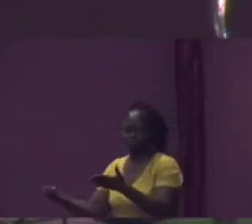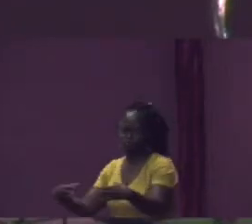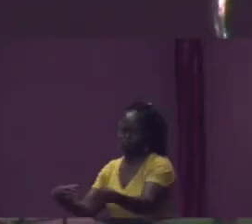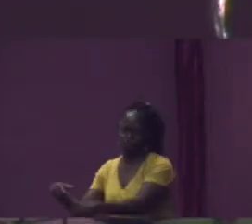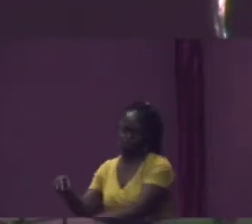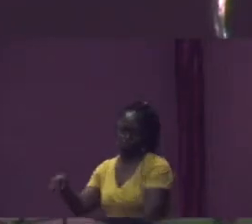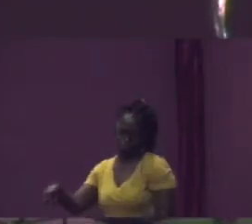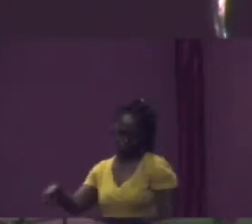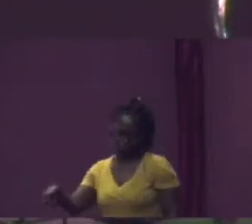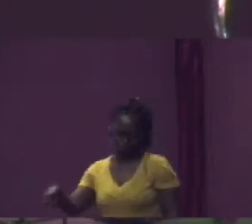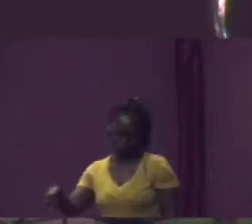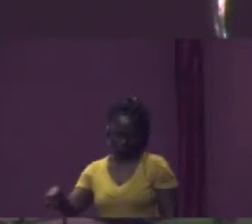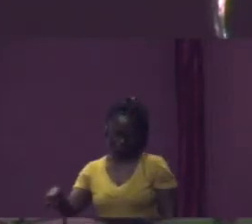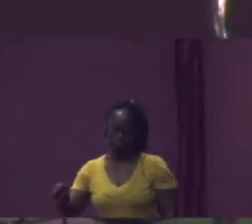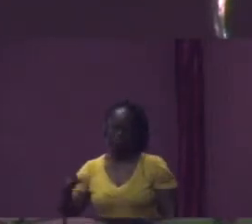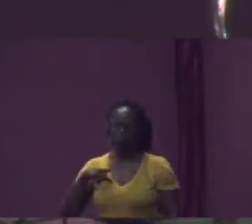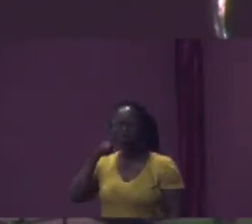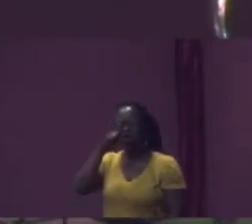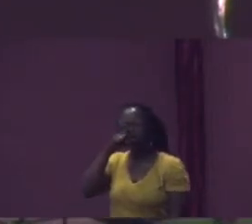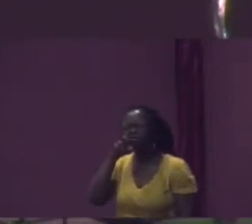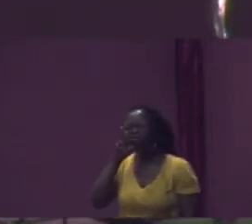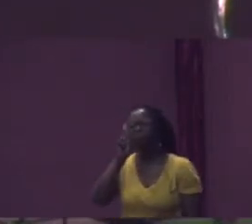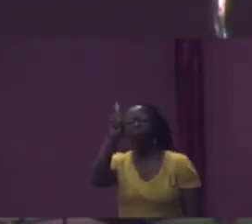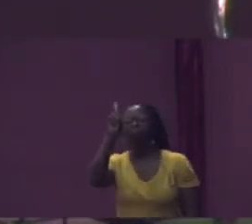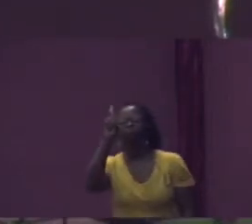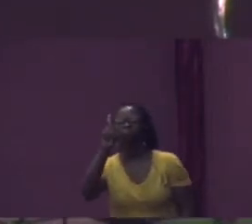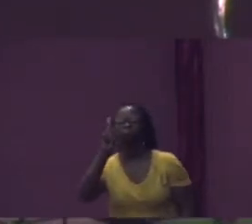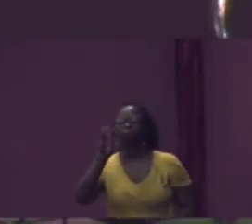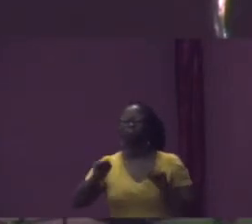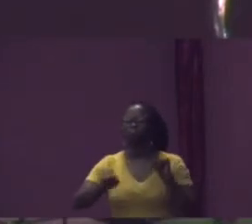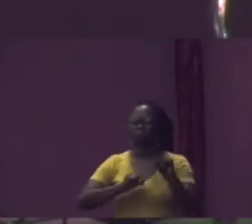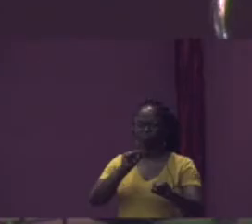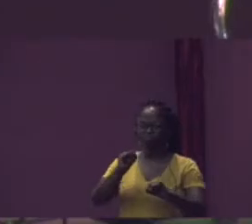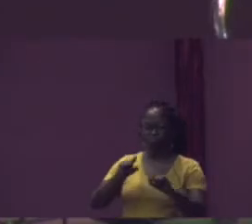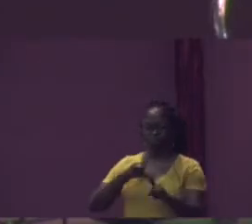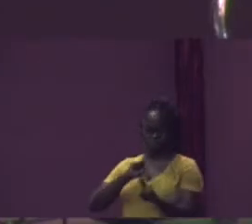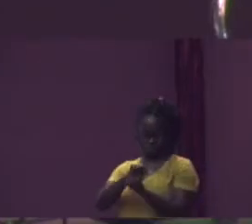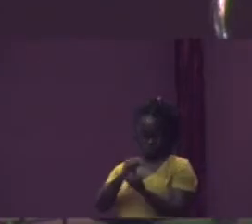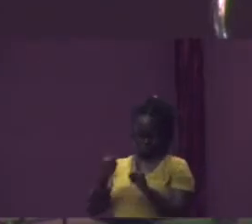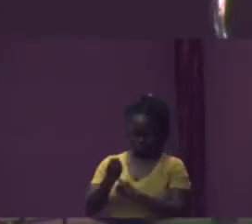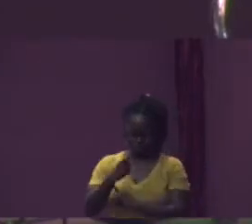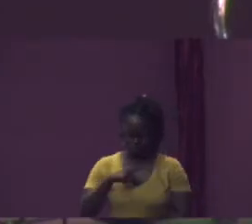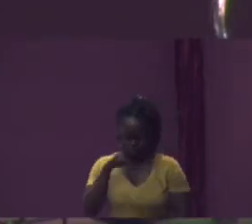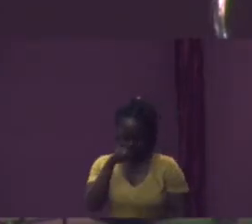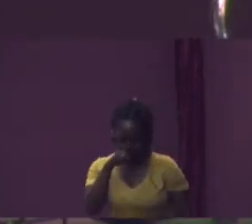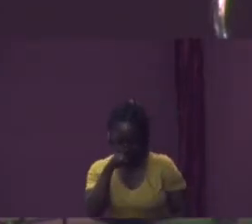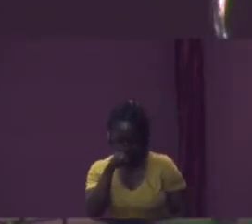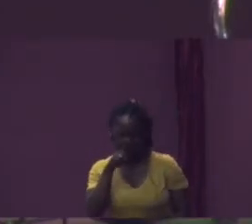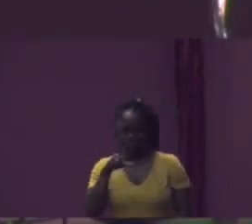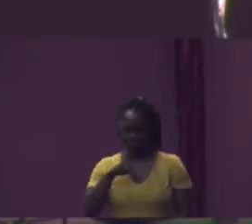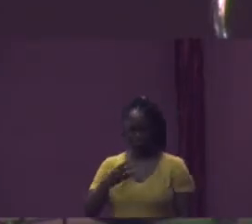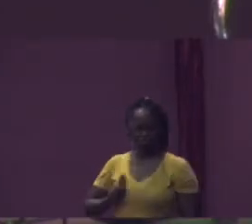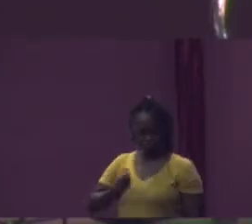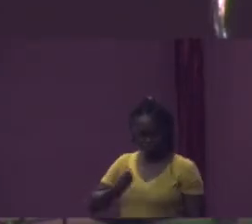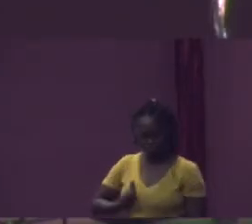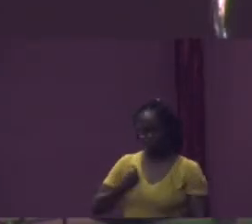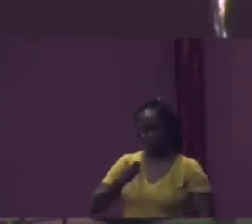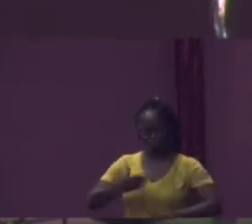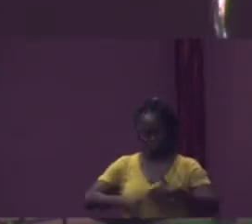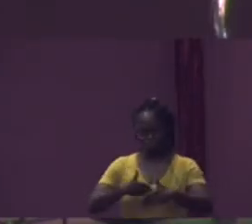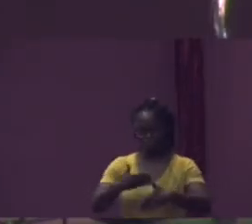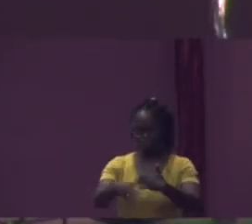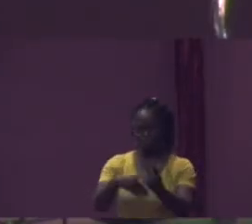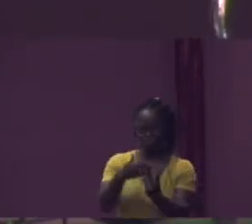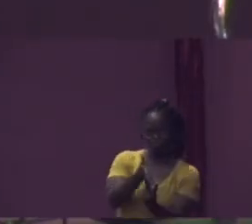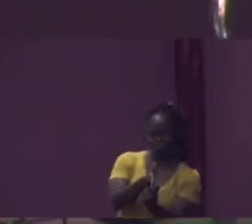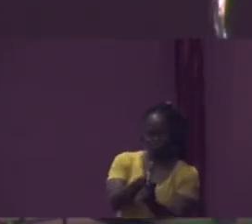Responsibility, explains that a risk society is one where people live on a technological frontier preceded